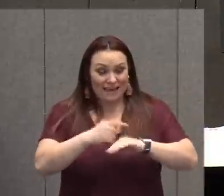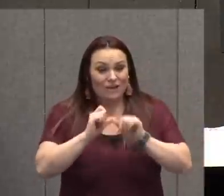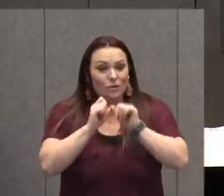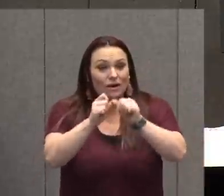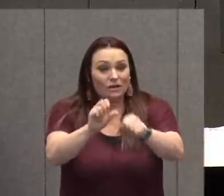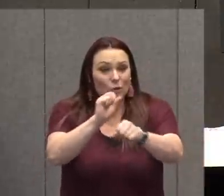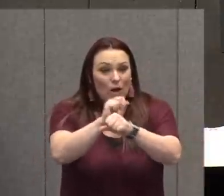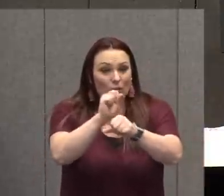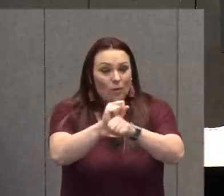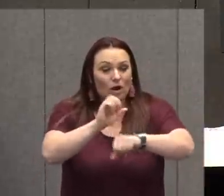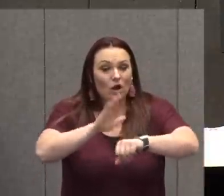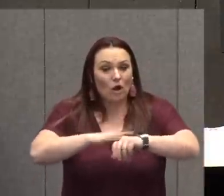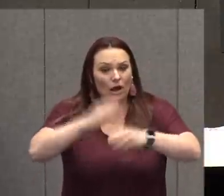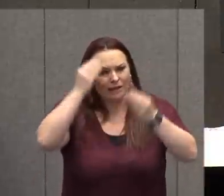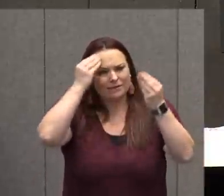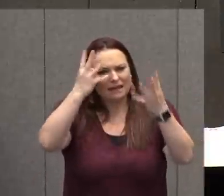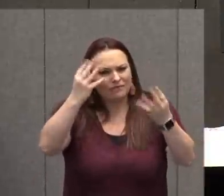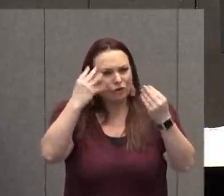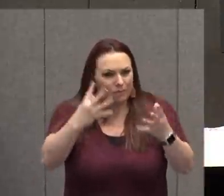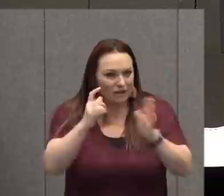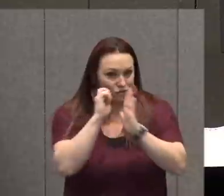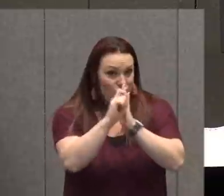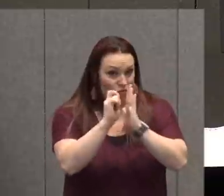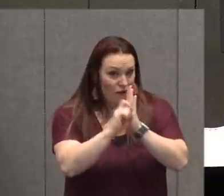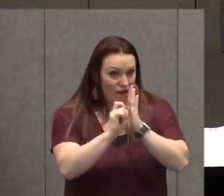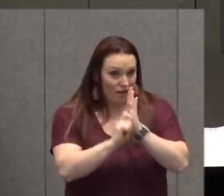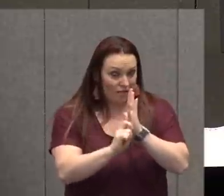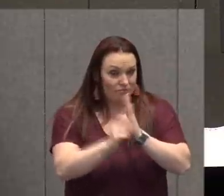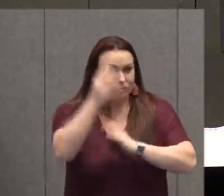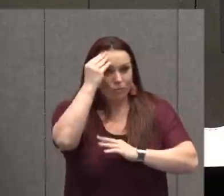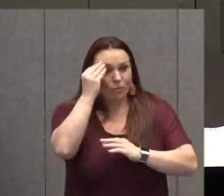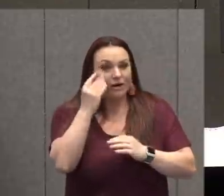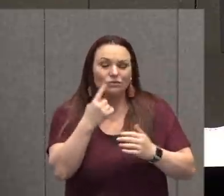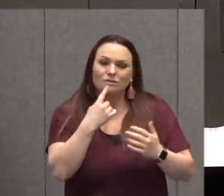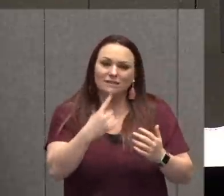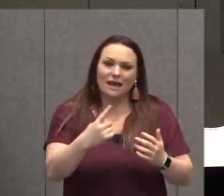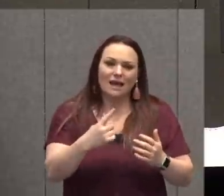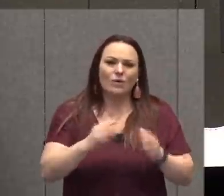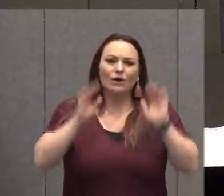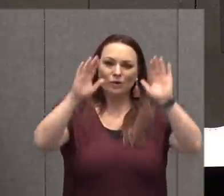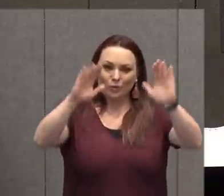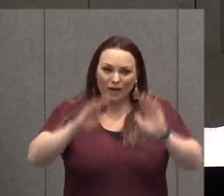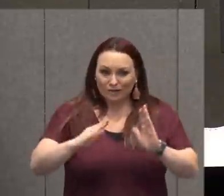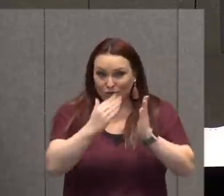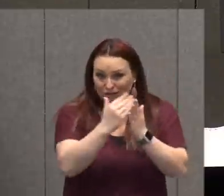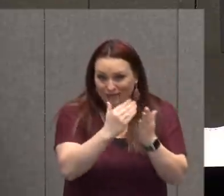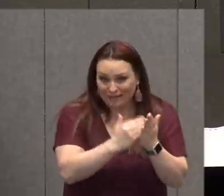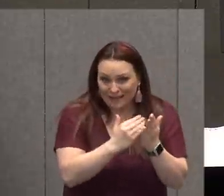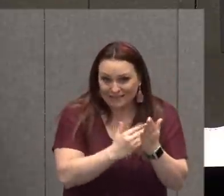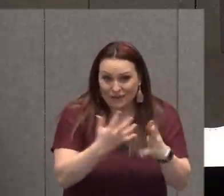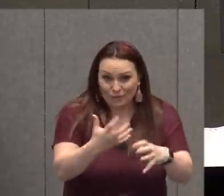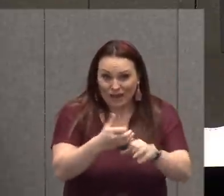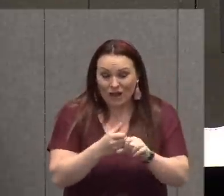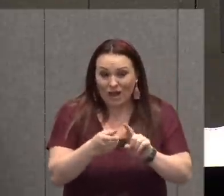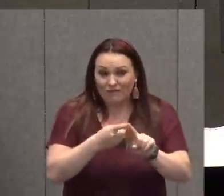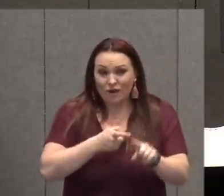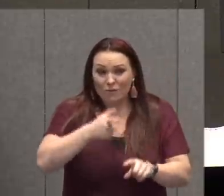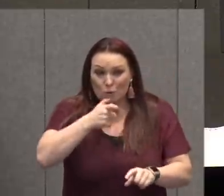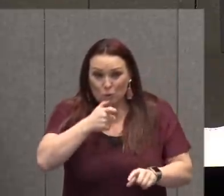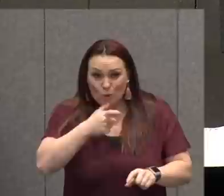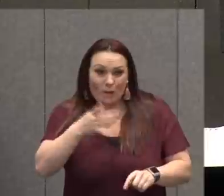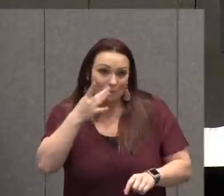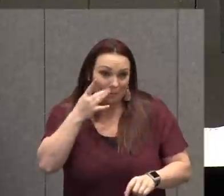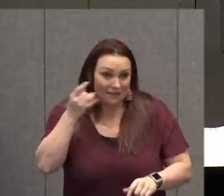on informational writing. And I want to say what a wonderful lesson that we got from Miss Mays